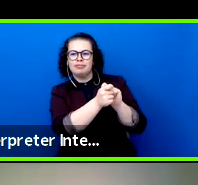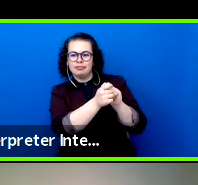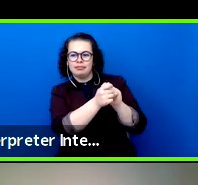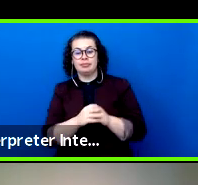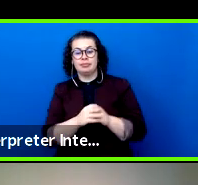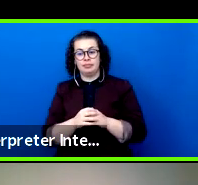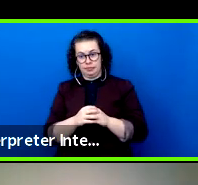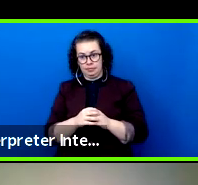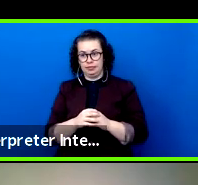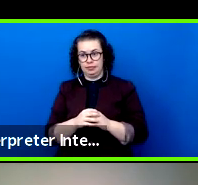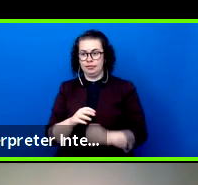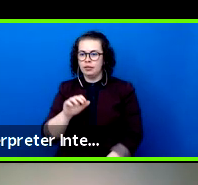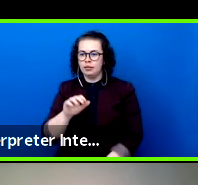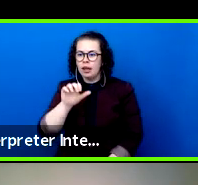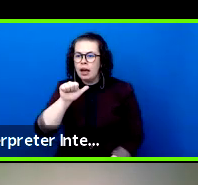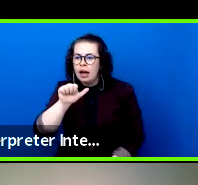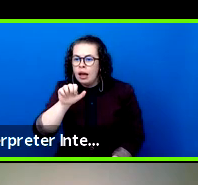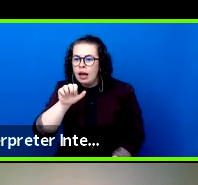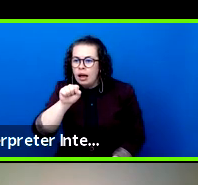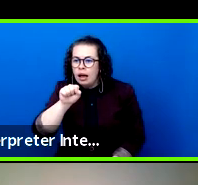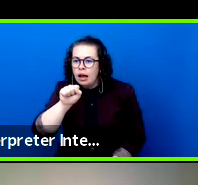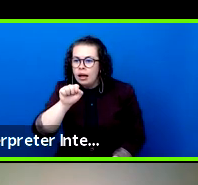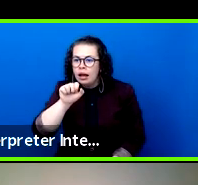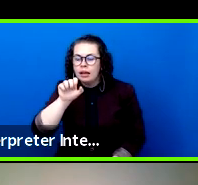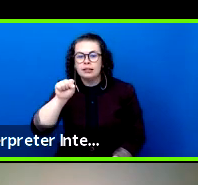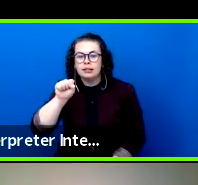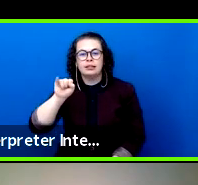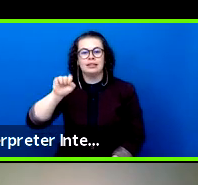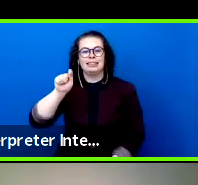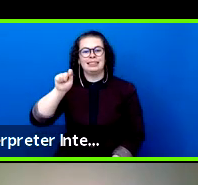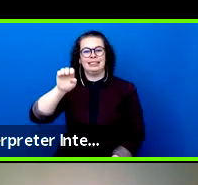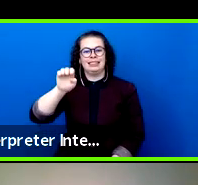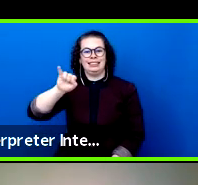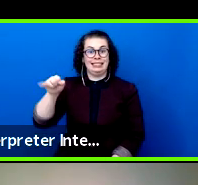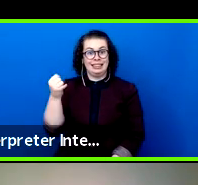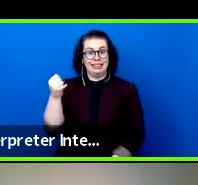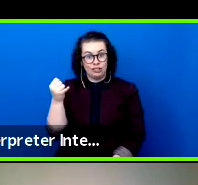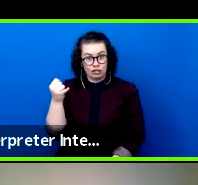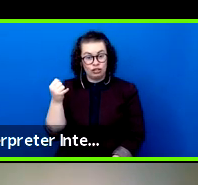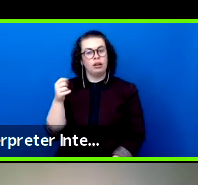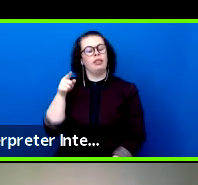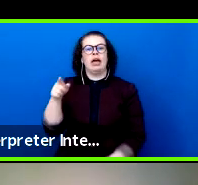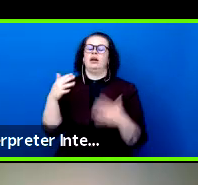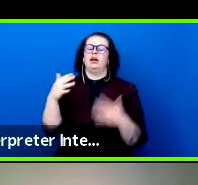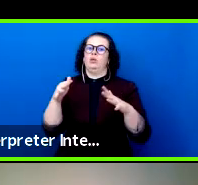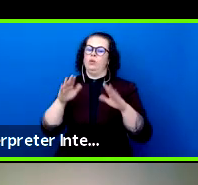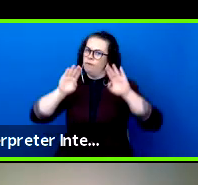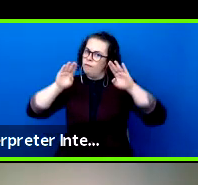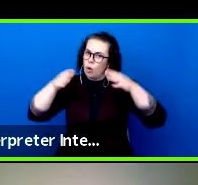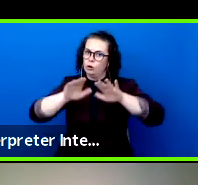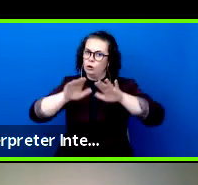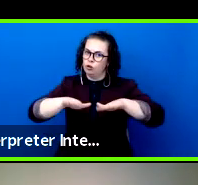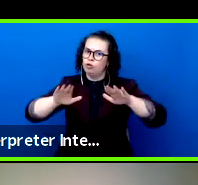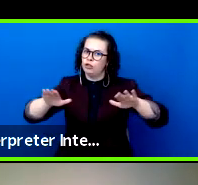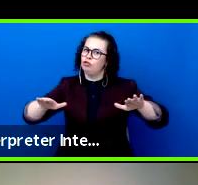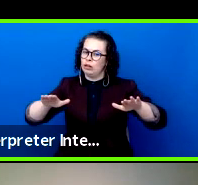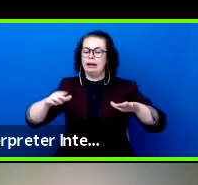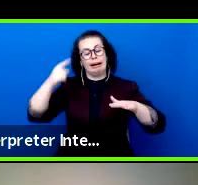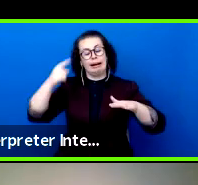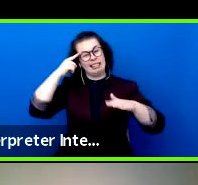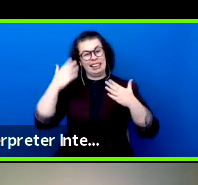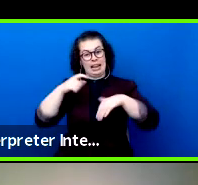is certainly paying a lot of attention to that as a as an area. And I think the next period that we're moving into now is it's going to be one of our main